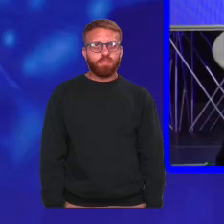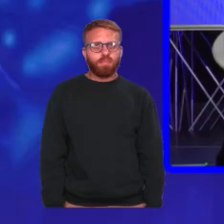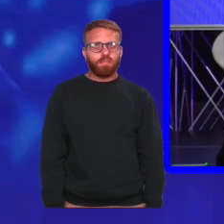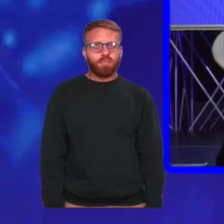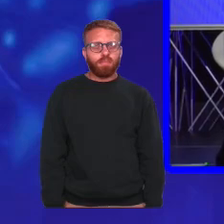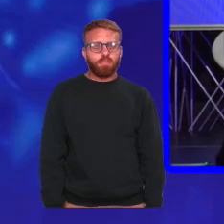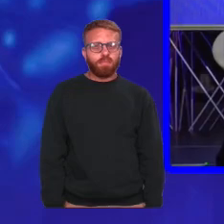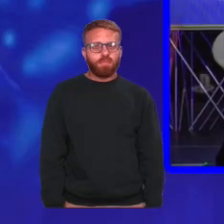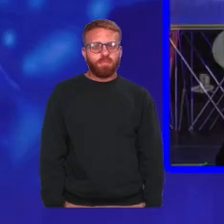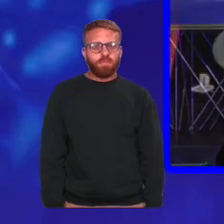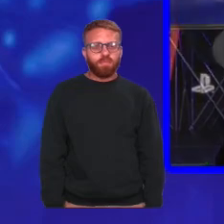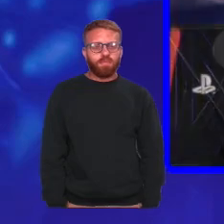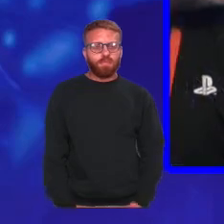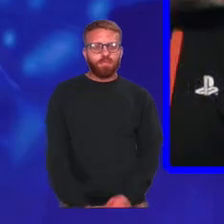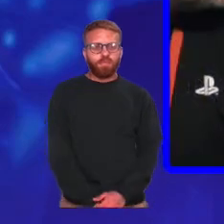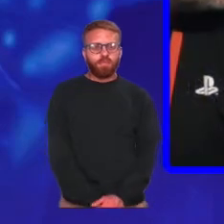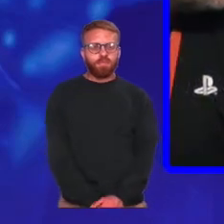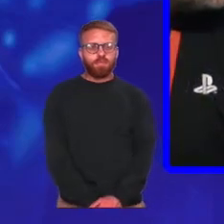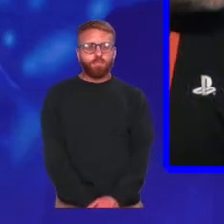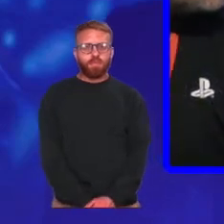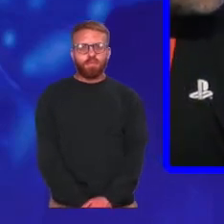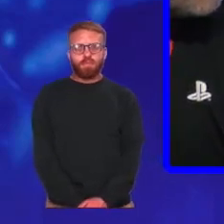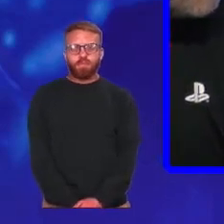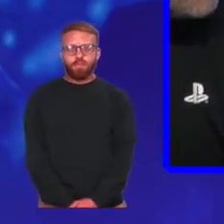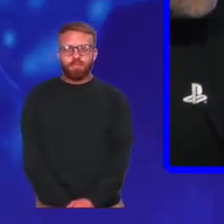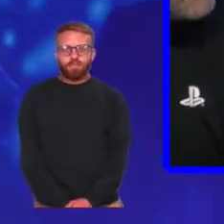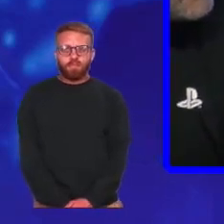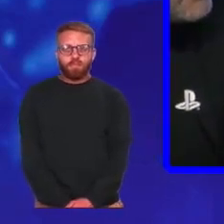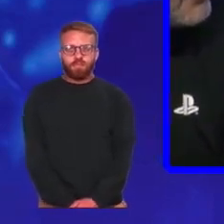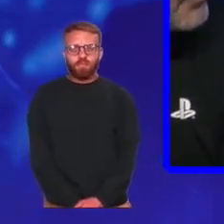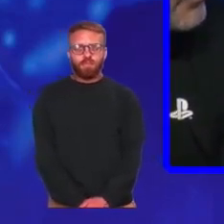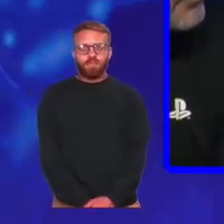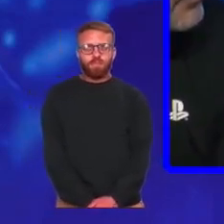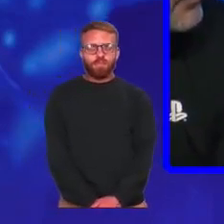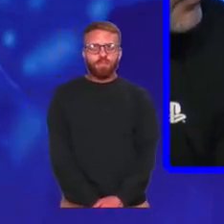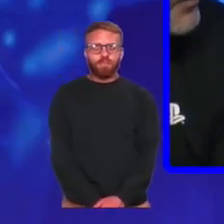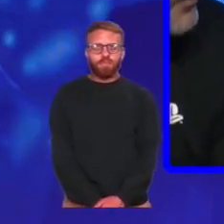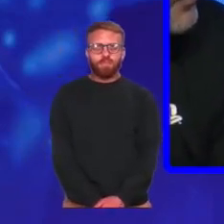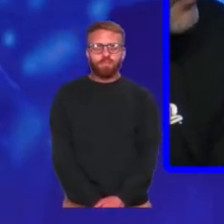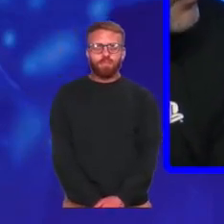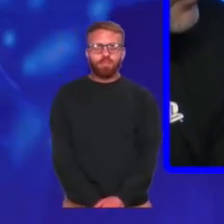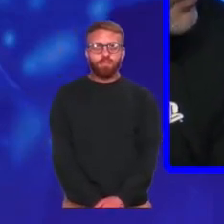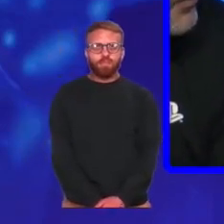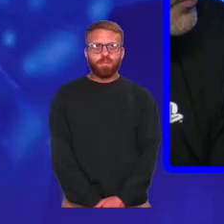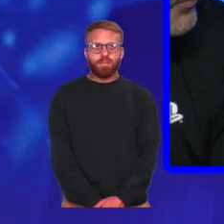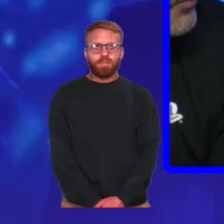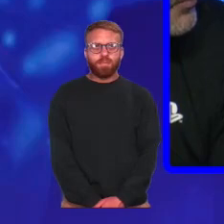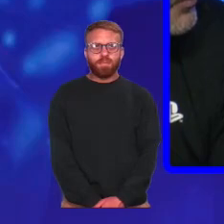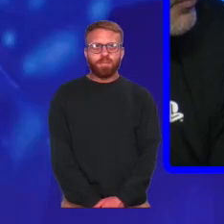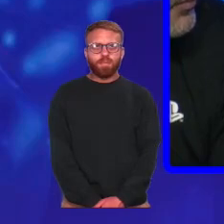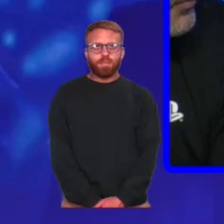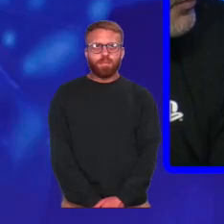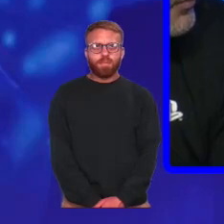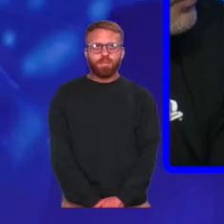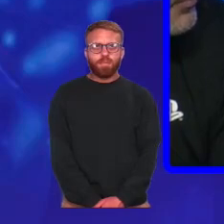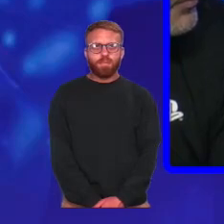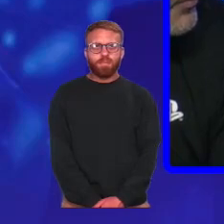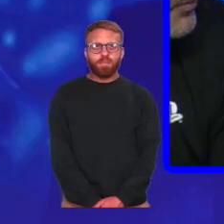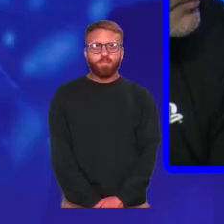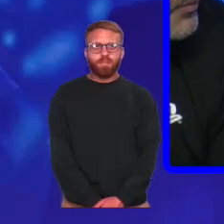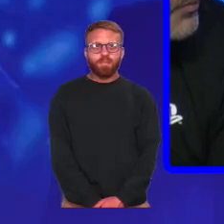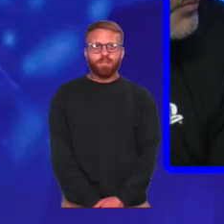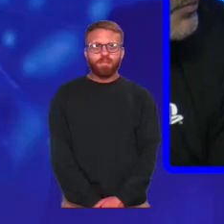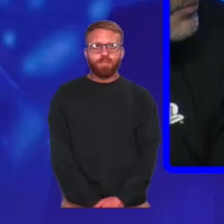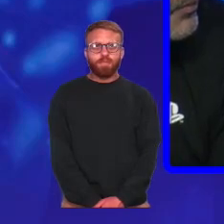is an in-source team within PlayStation Studios. We do music, sound, visual arts, and creative